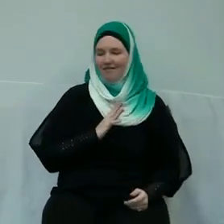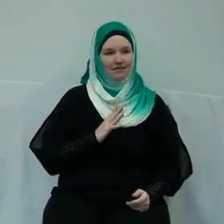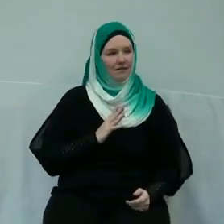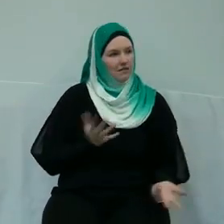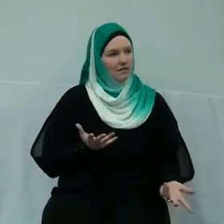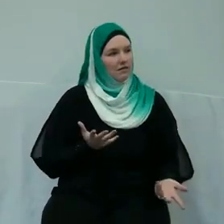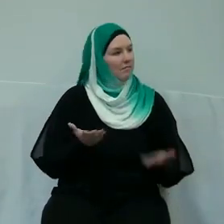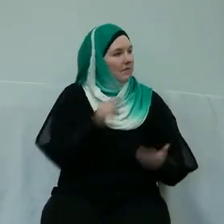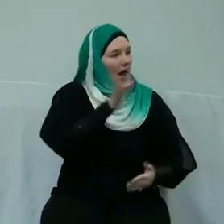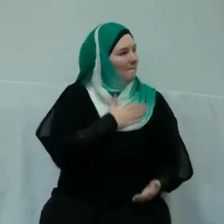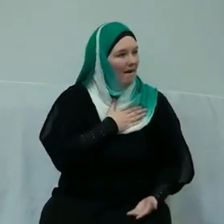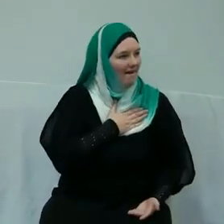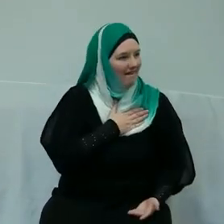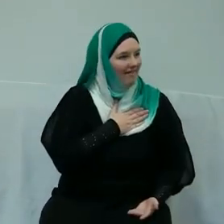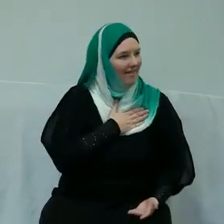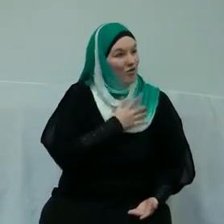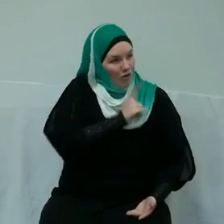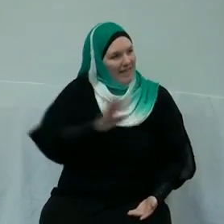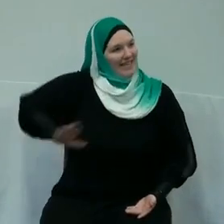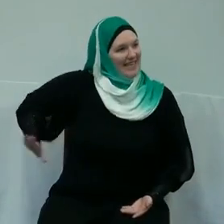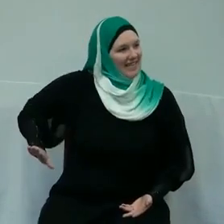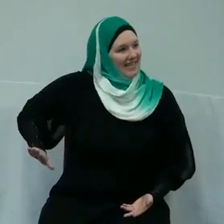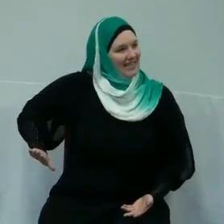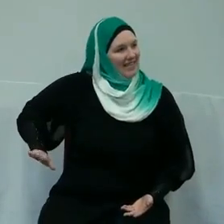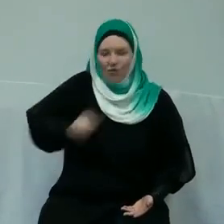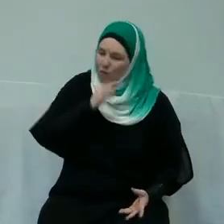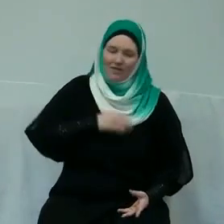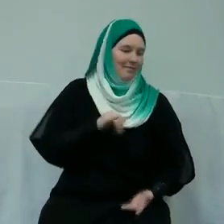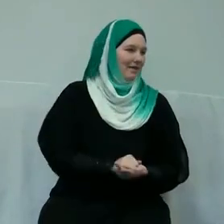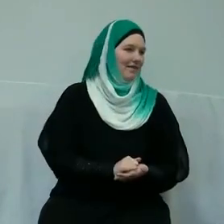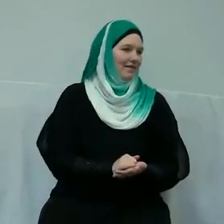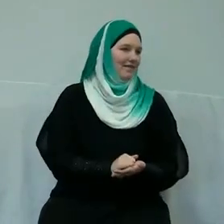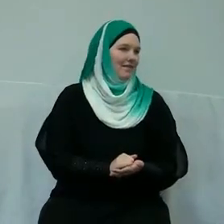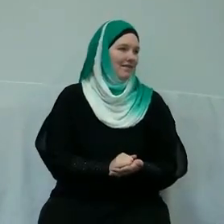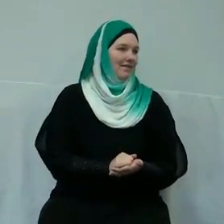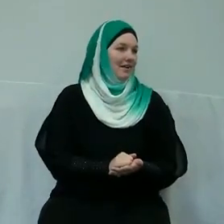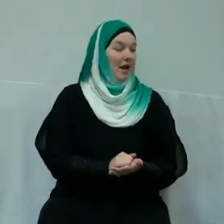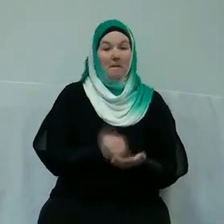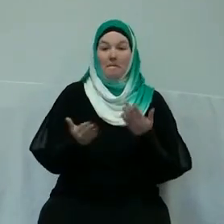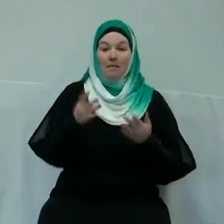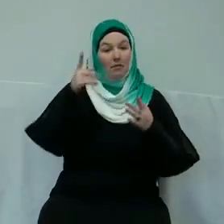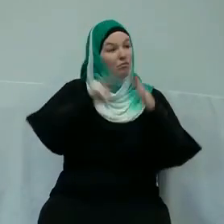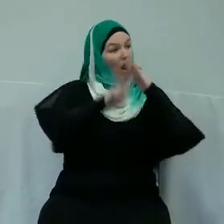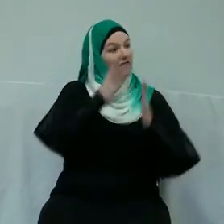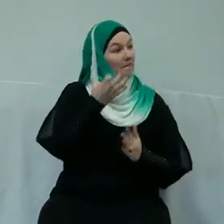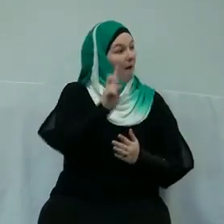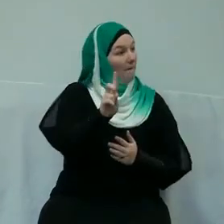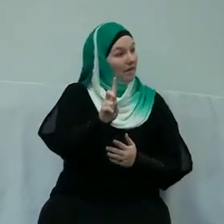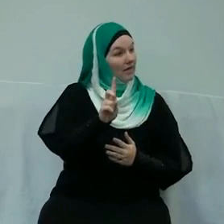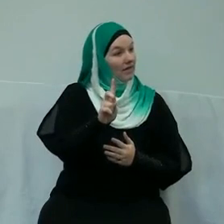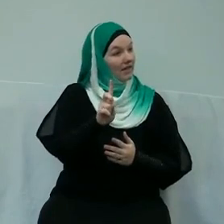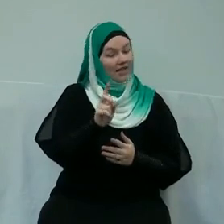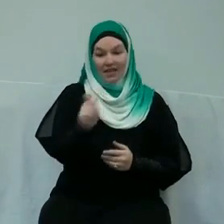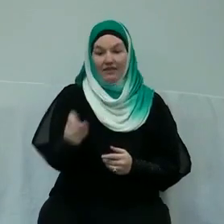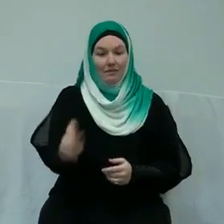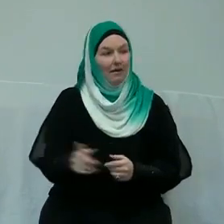even if the Prophet sallallahu alaihi wasallam in person is giving it to you. Some of us go to someone to judge